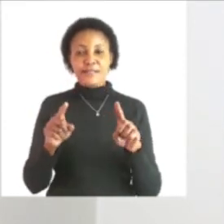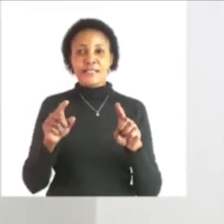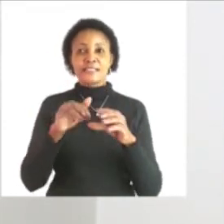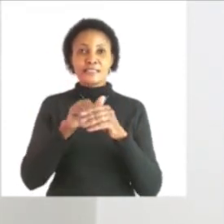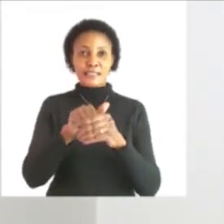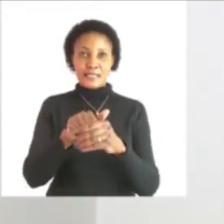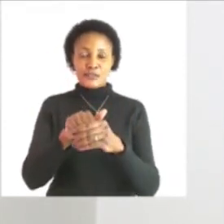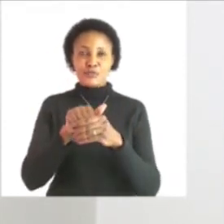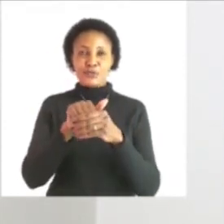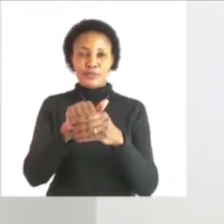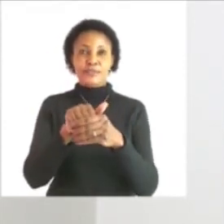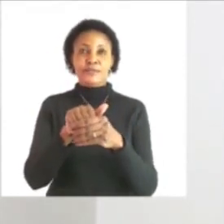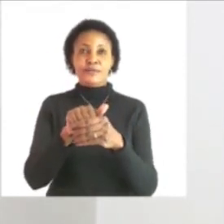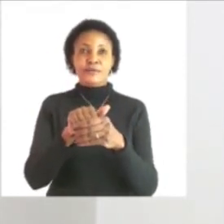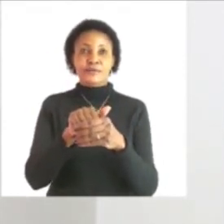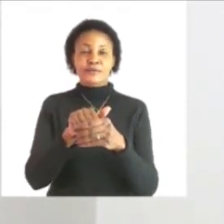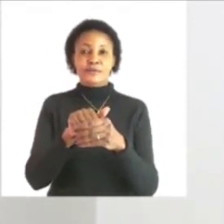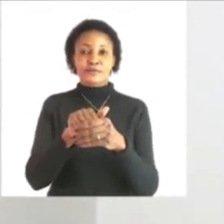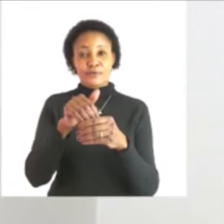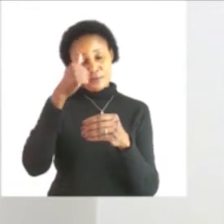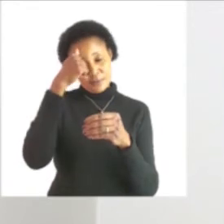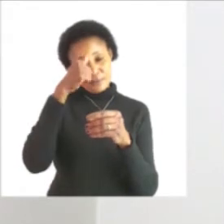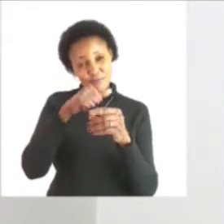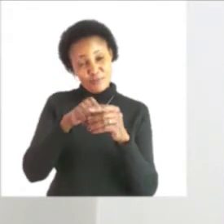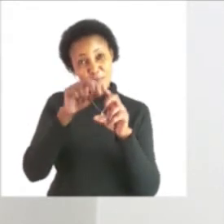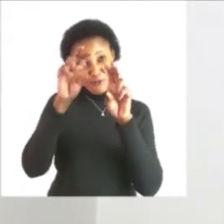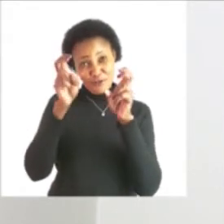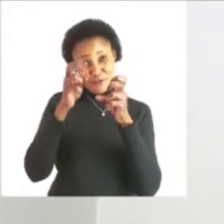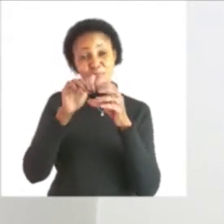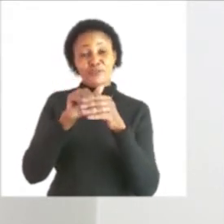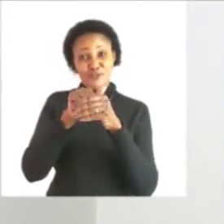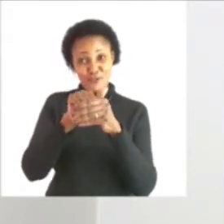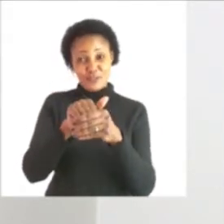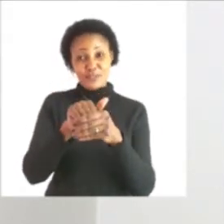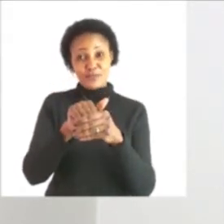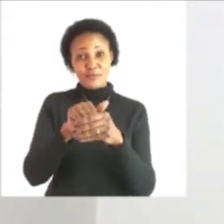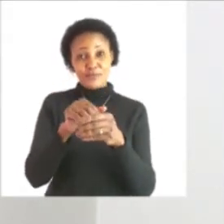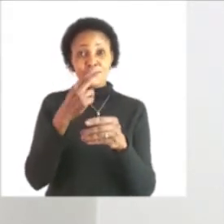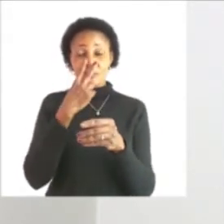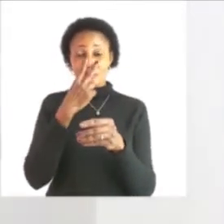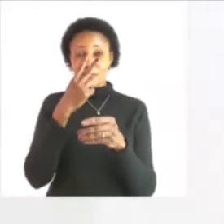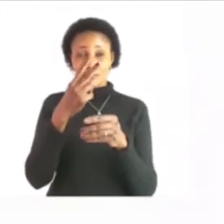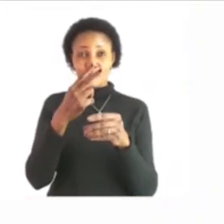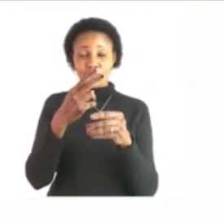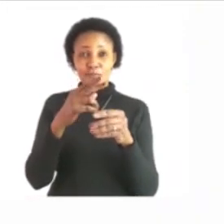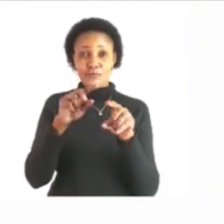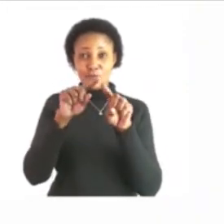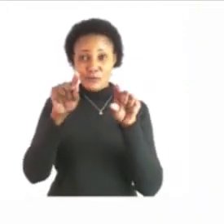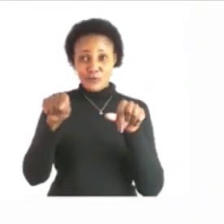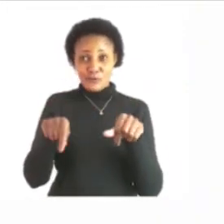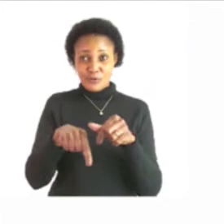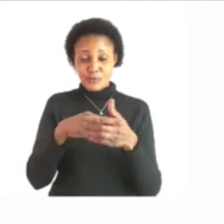transport, because our theme is all about transport. Now, if you look at the pictures on page